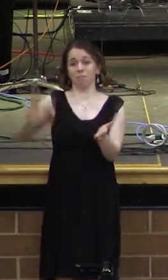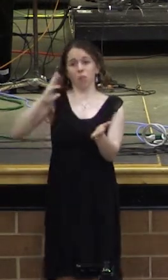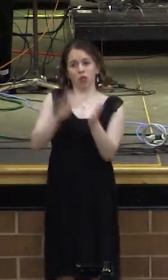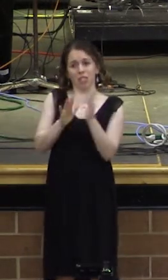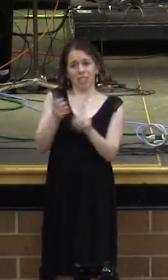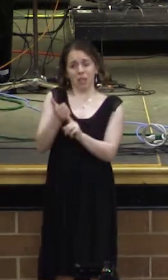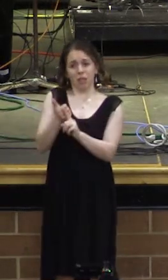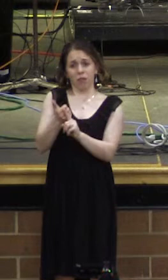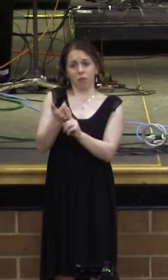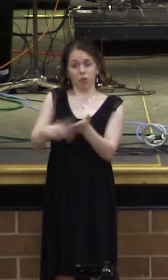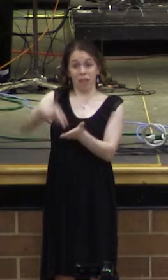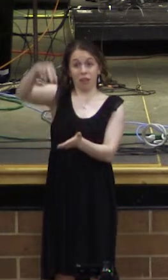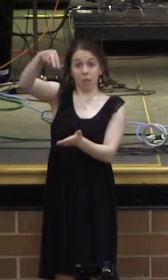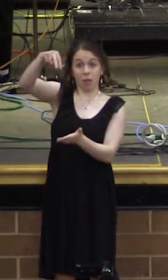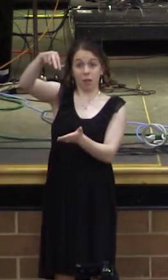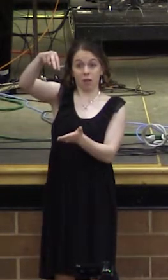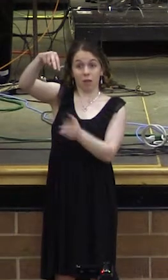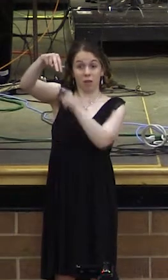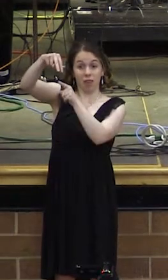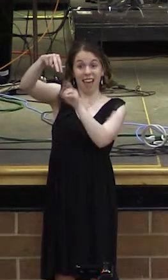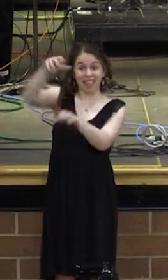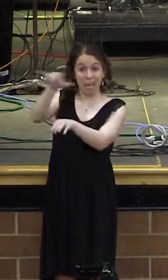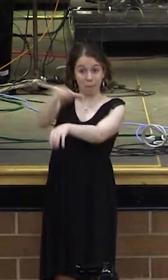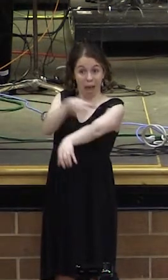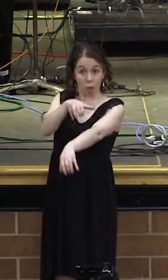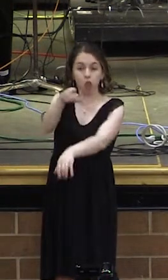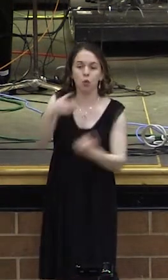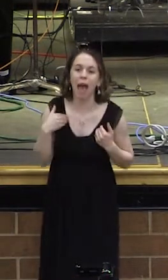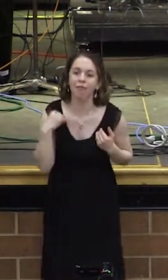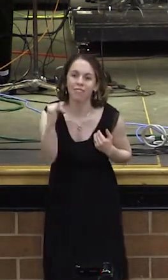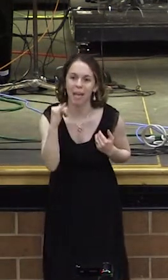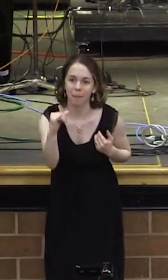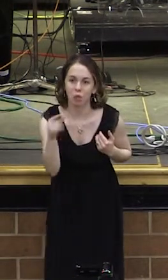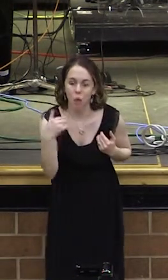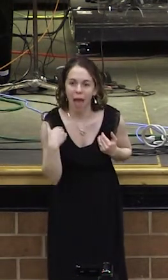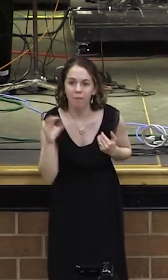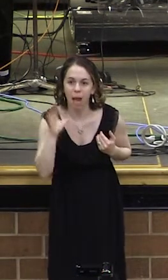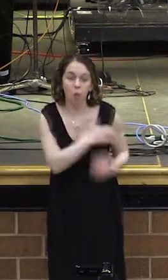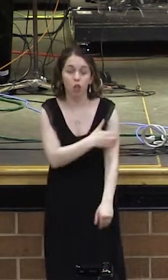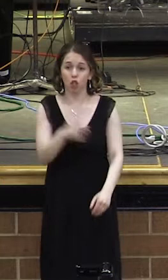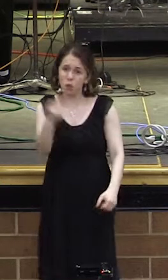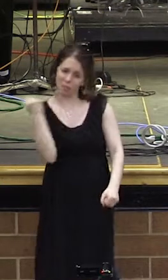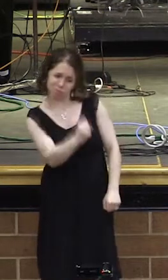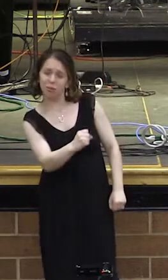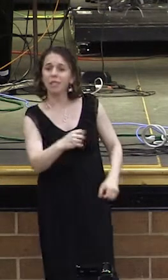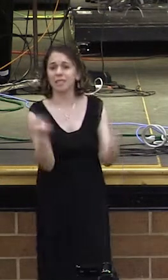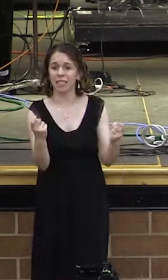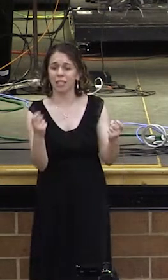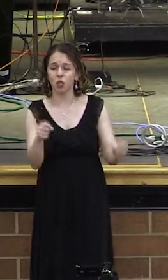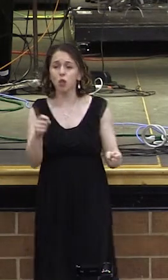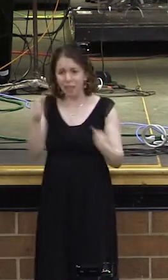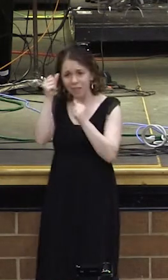dead dwells in you he shall also Quicken your mortal body you have resurrection power in you you can say no to sin you can say yes to